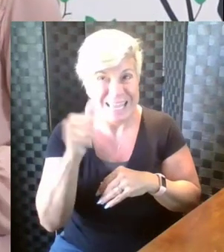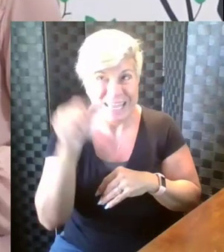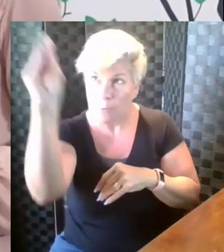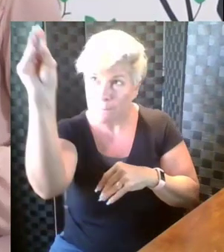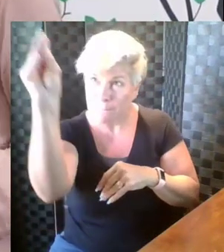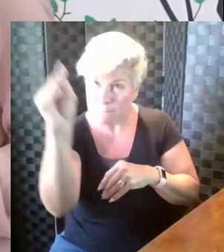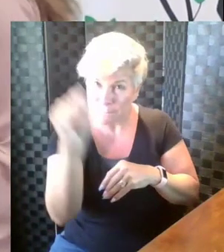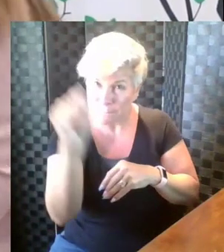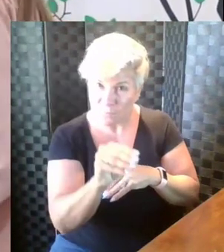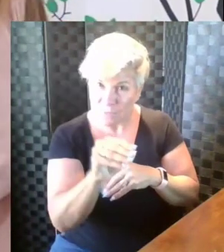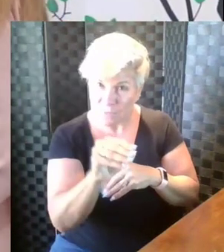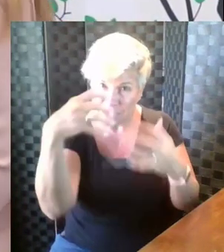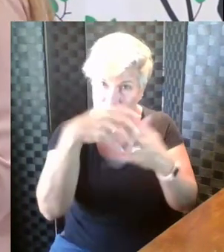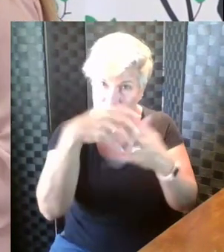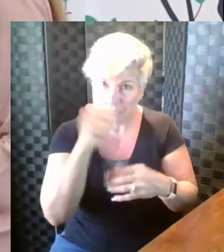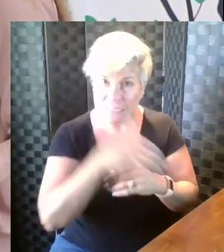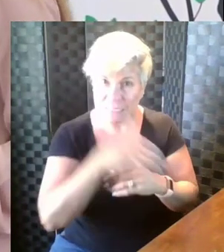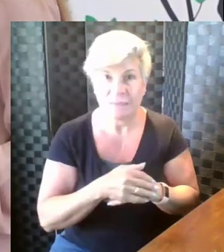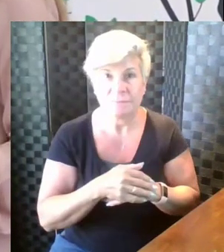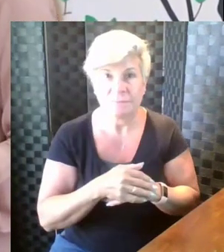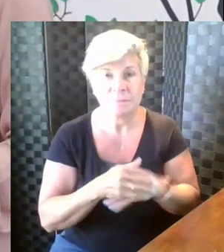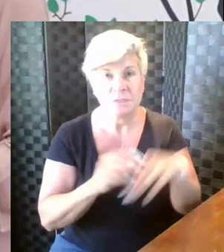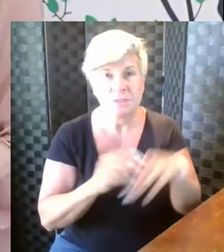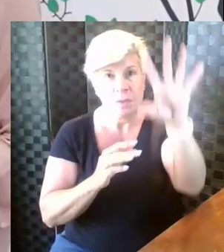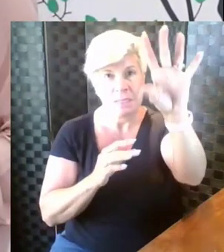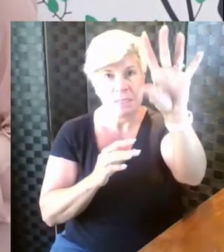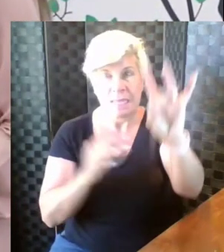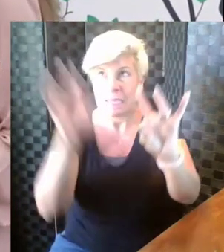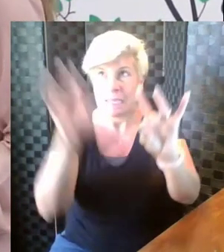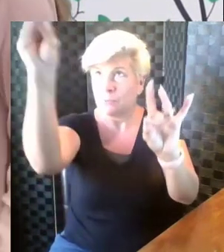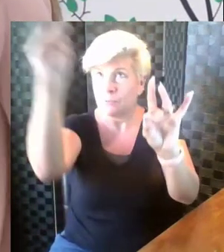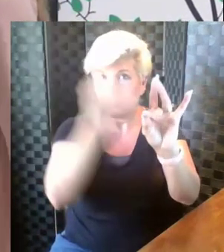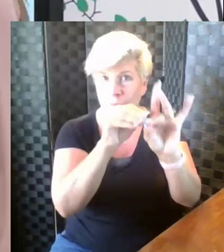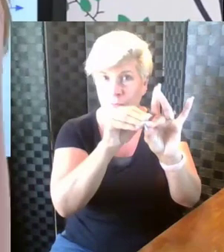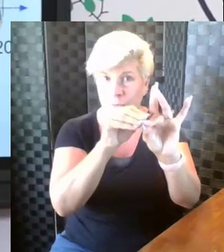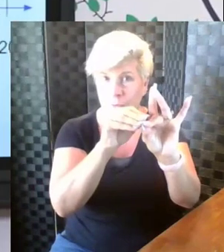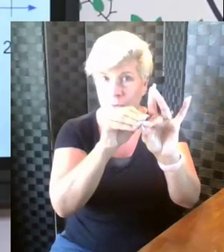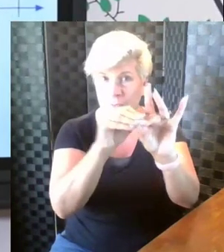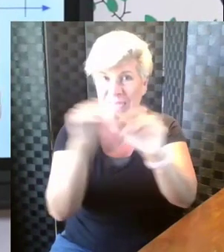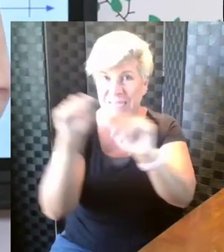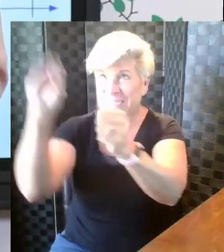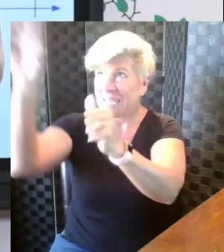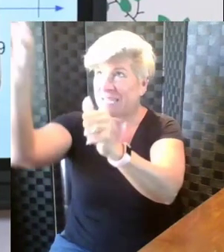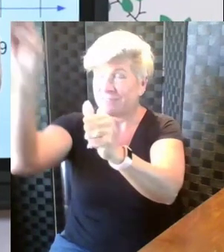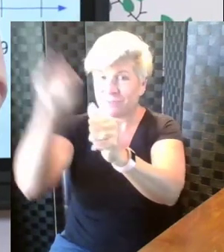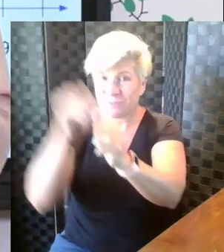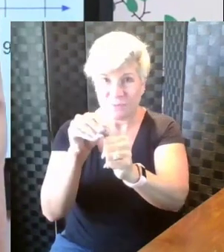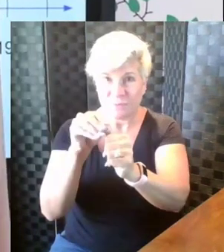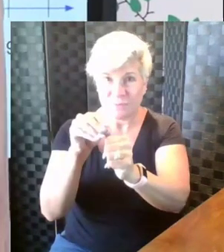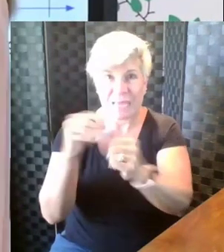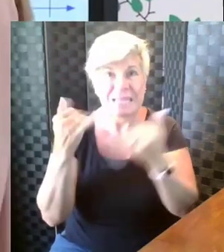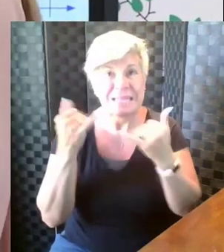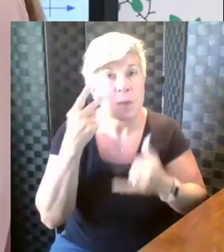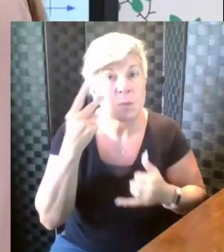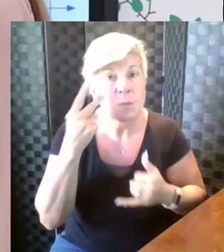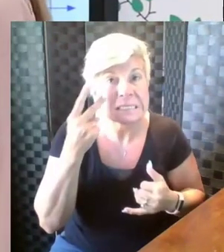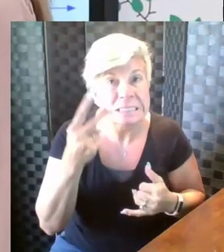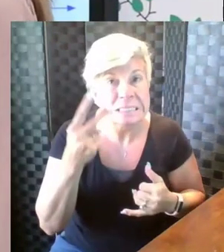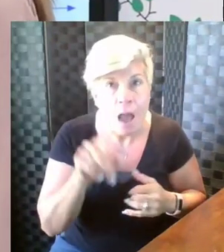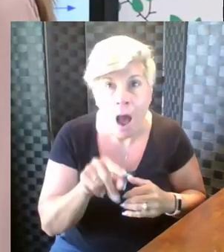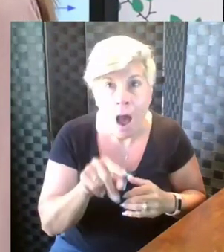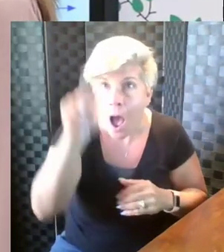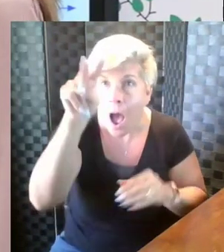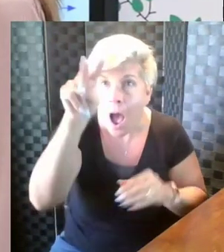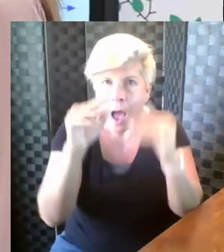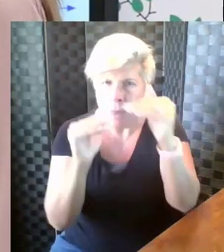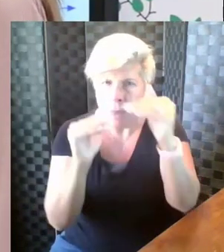down to match the 10 on the line. And that would look like this. So now we can see visually with our eyes that this group